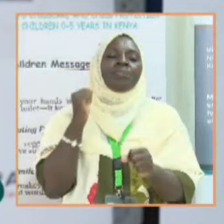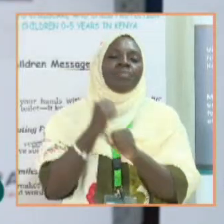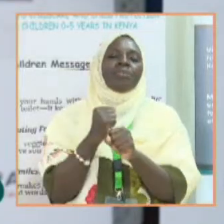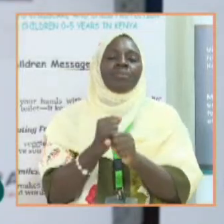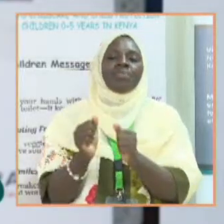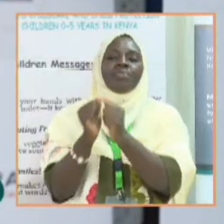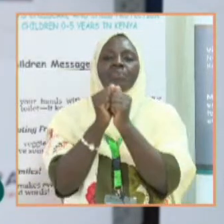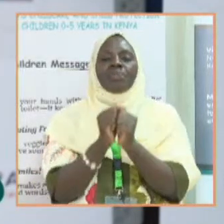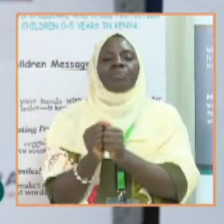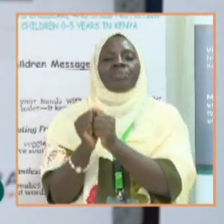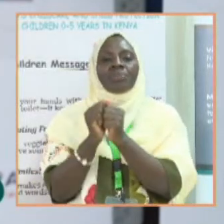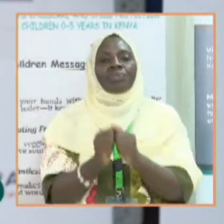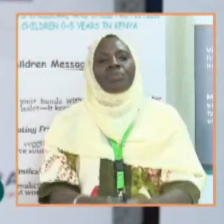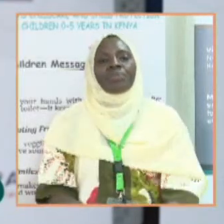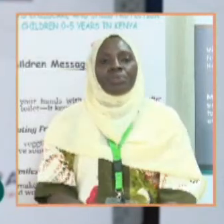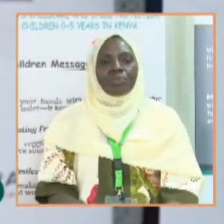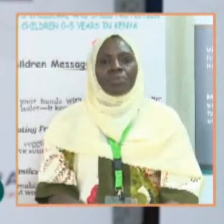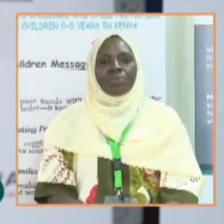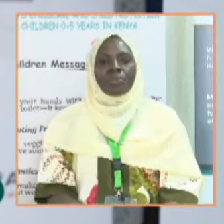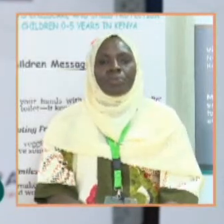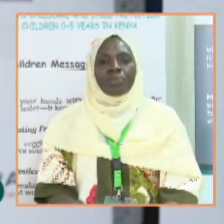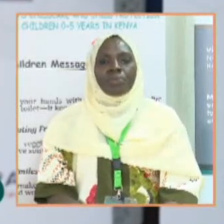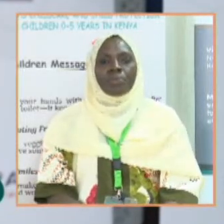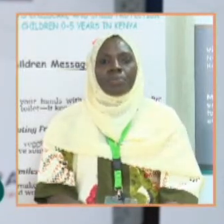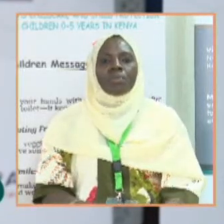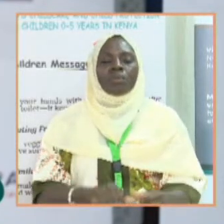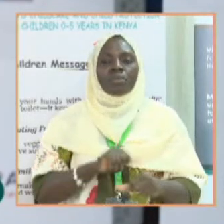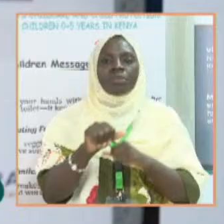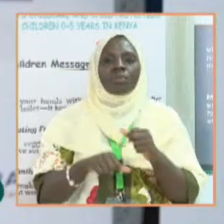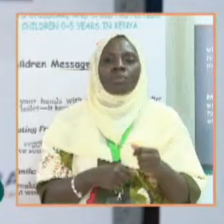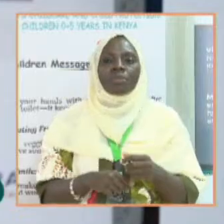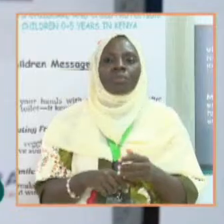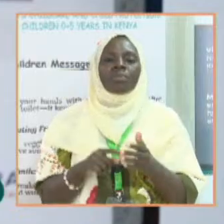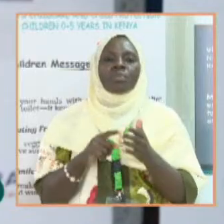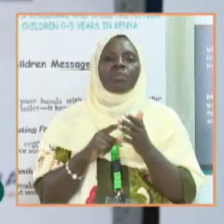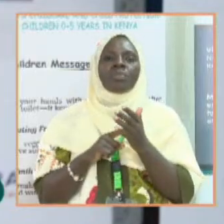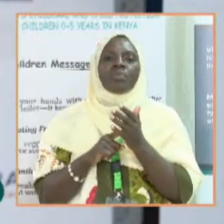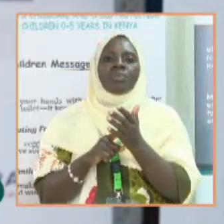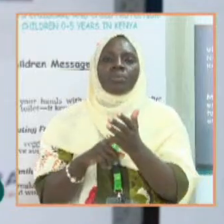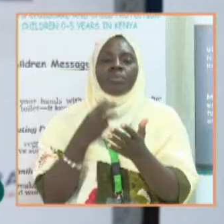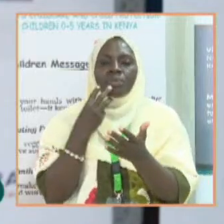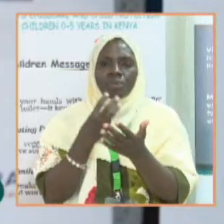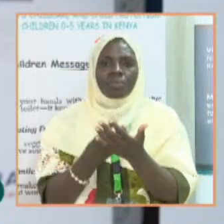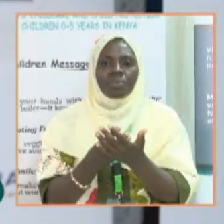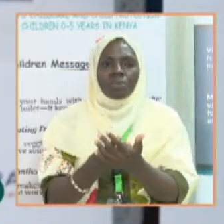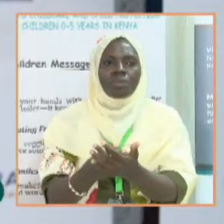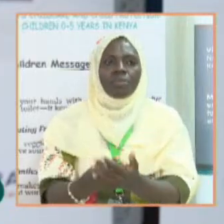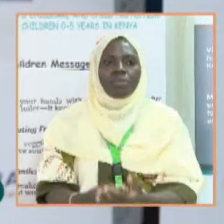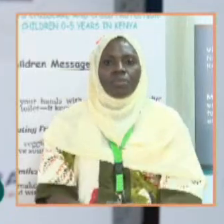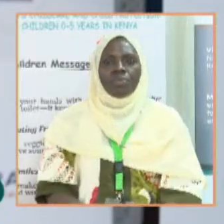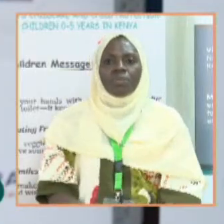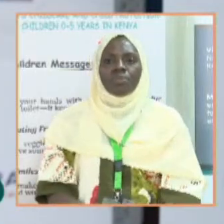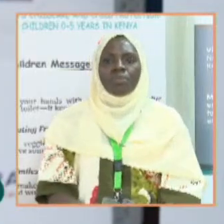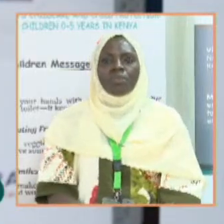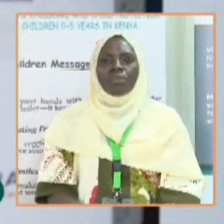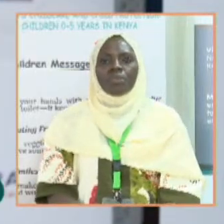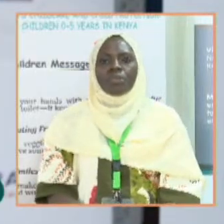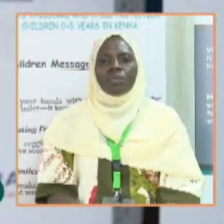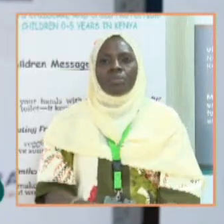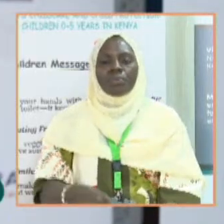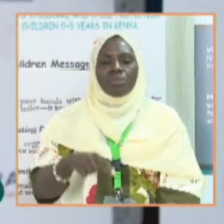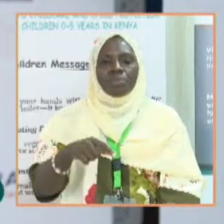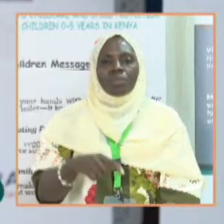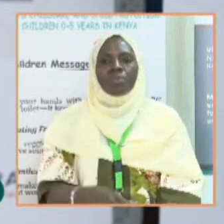On my last, about the indicators, we had coordination among